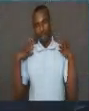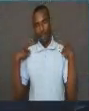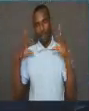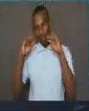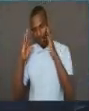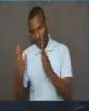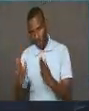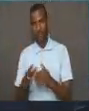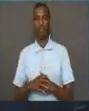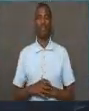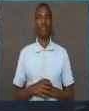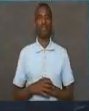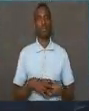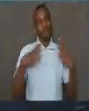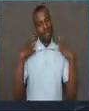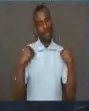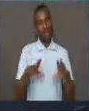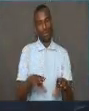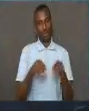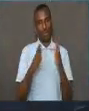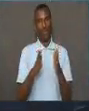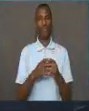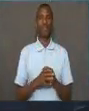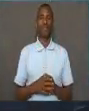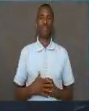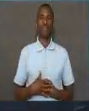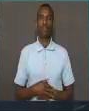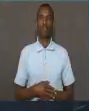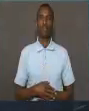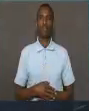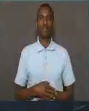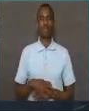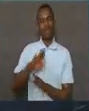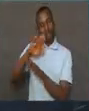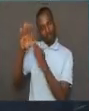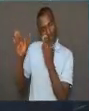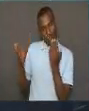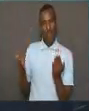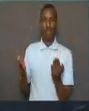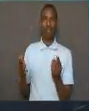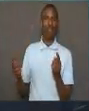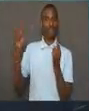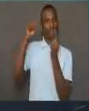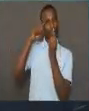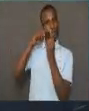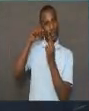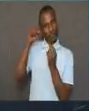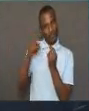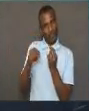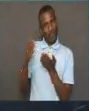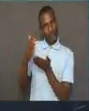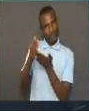Hello, teacher. Hello, students. Welcome to today's